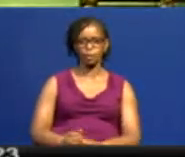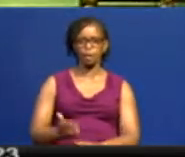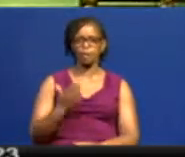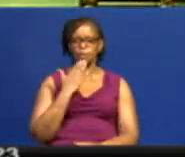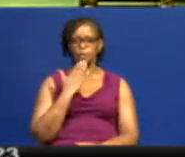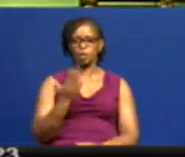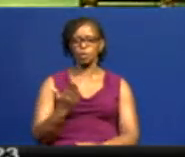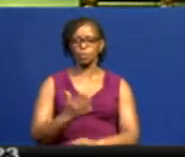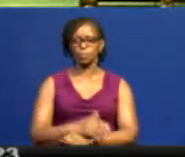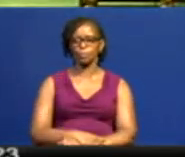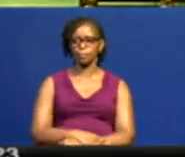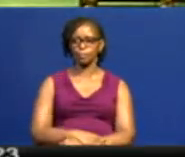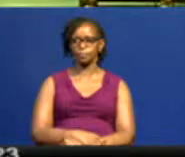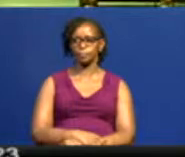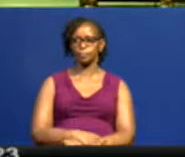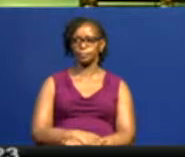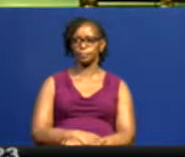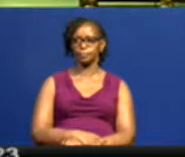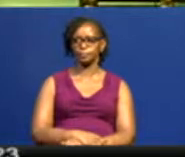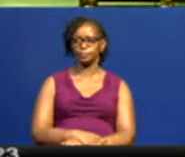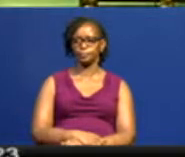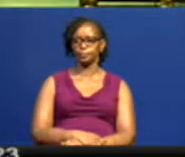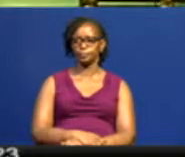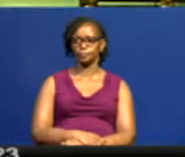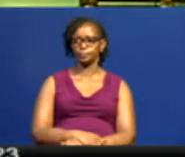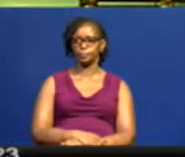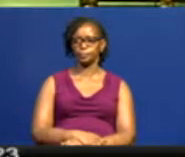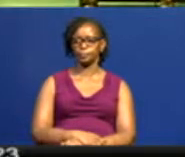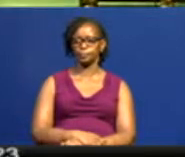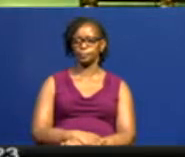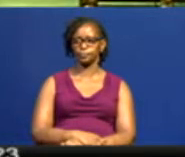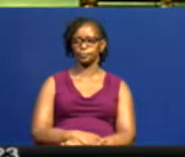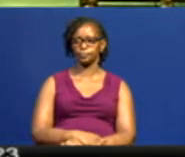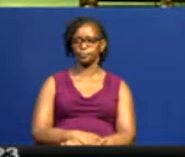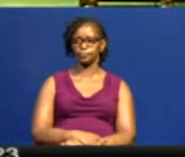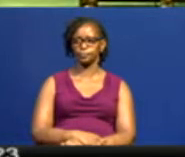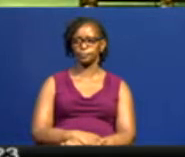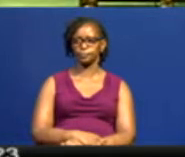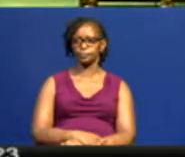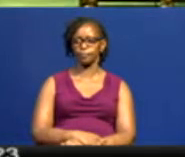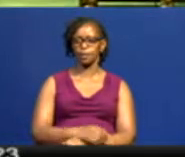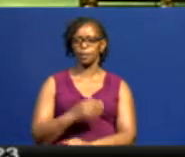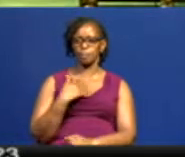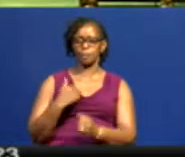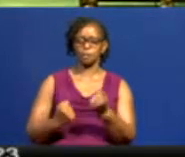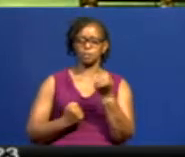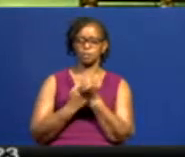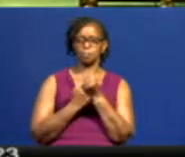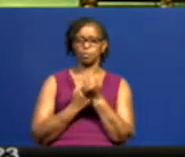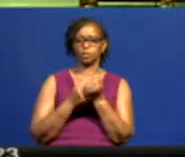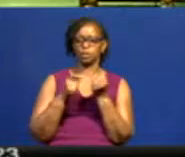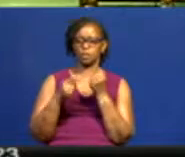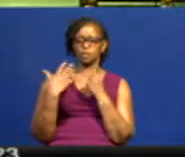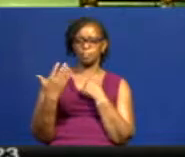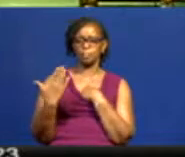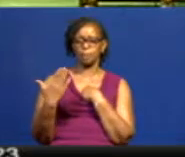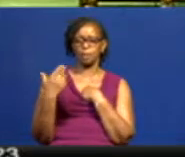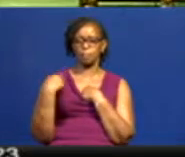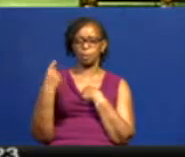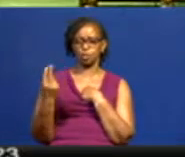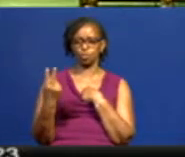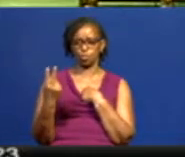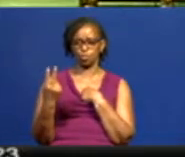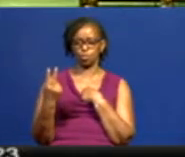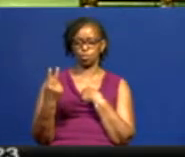to contribute on this very important motion. Honourable Speaker, I rise to support this sessional paper number 2 on